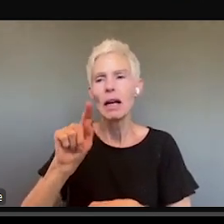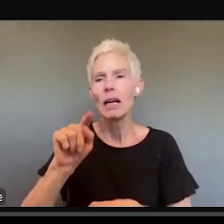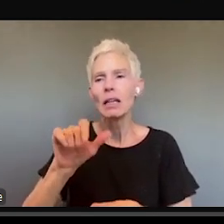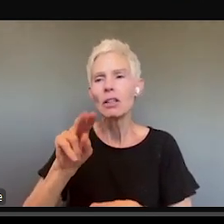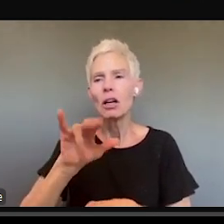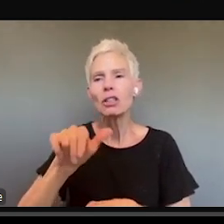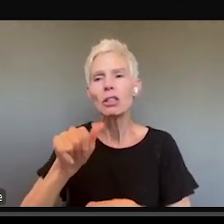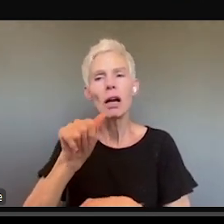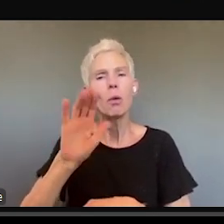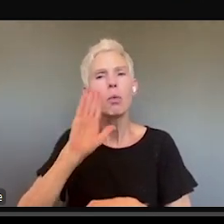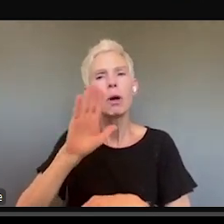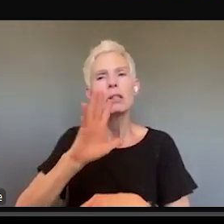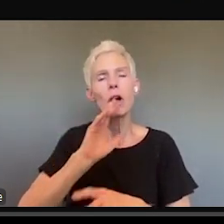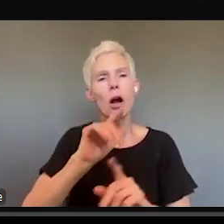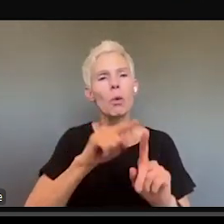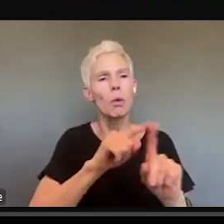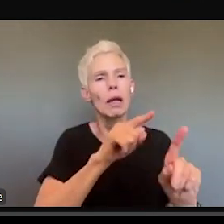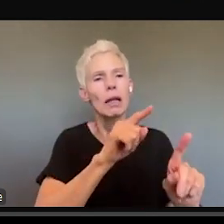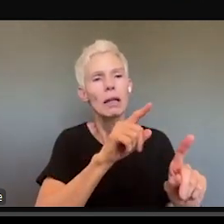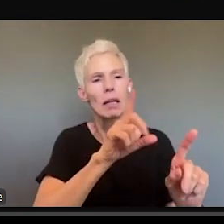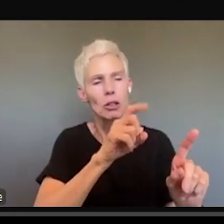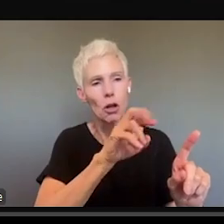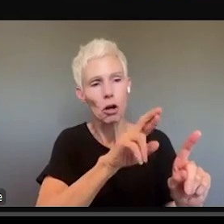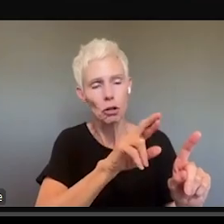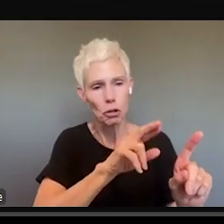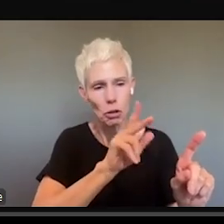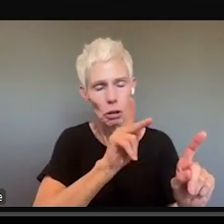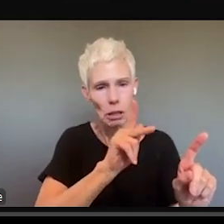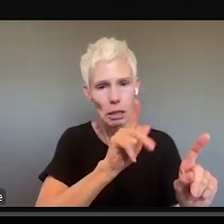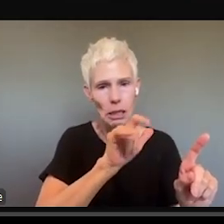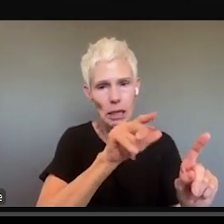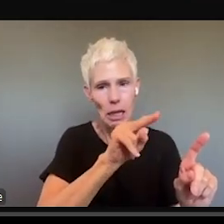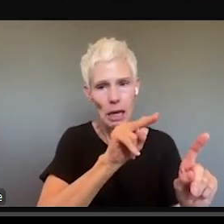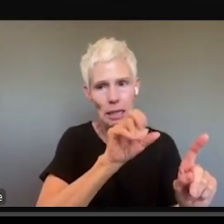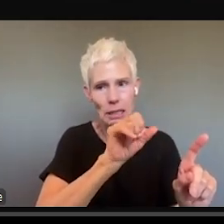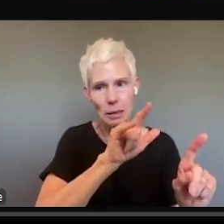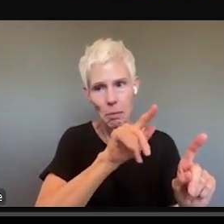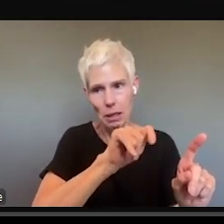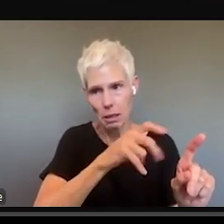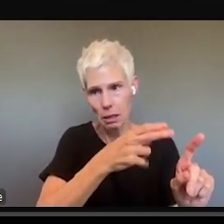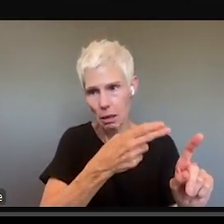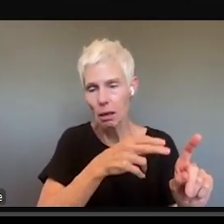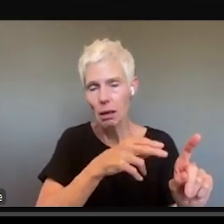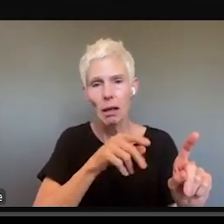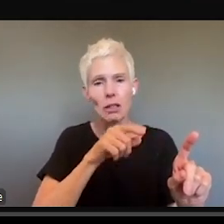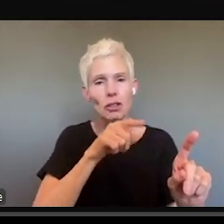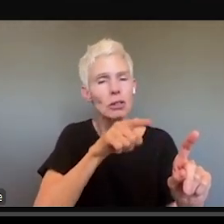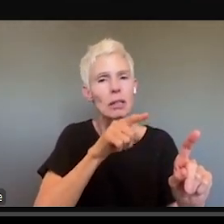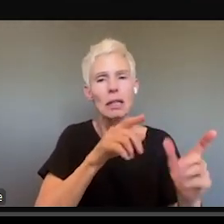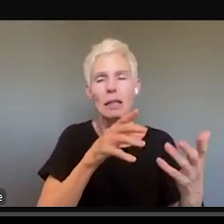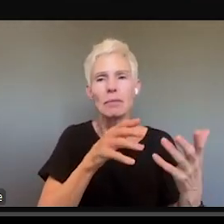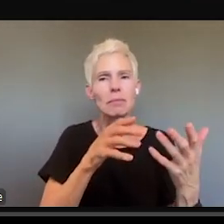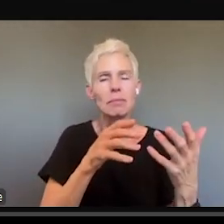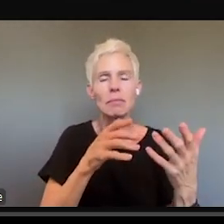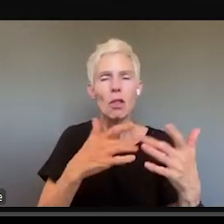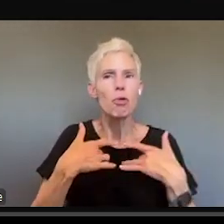Dr. Kleinschmidt, who is the Principal Deputy Assistant Secretary of SAMHSA. Just thrilled